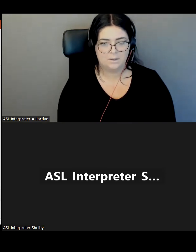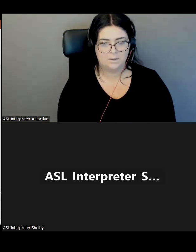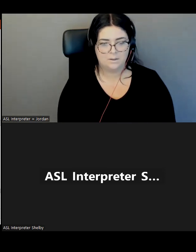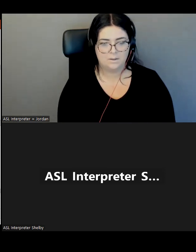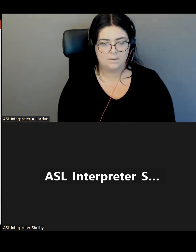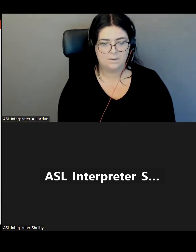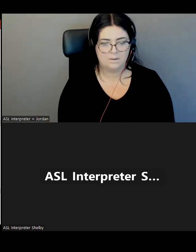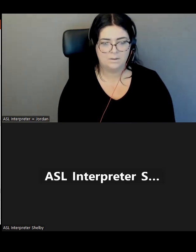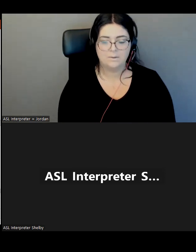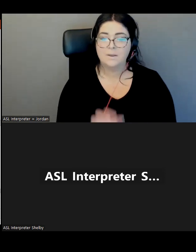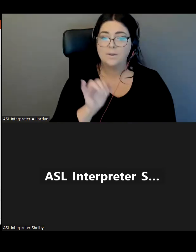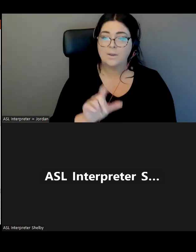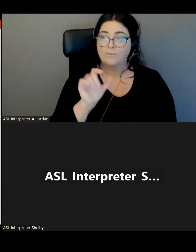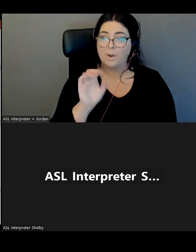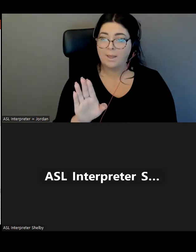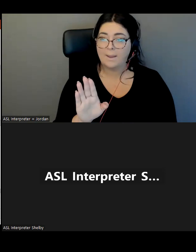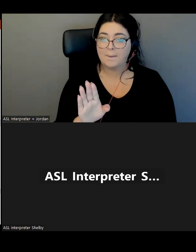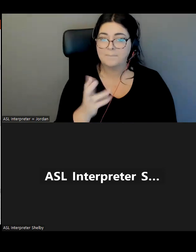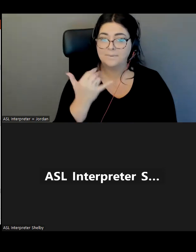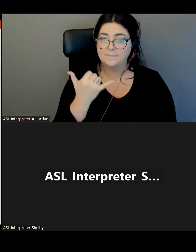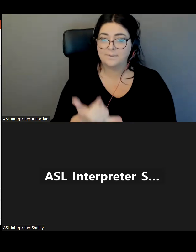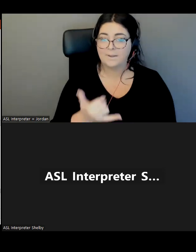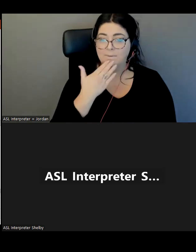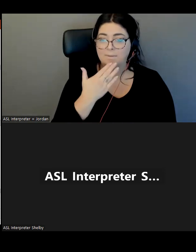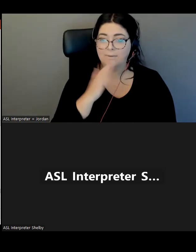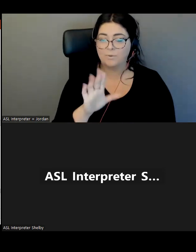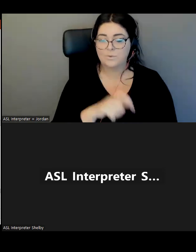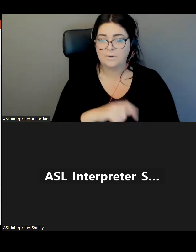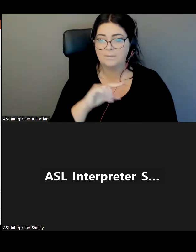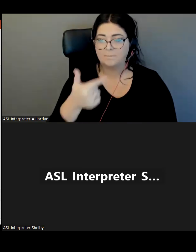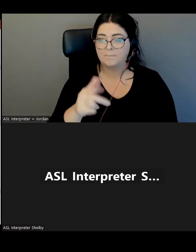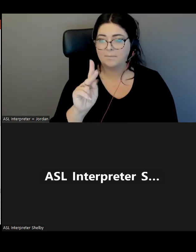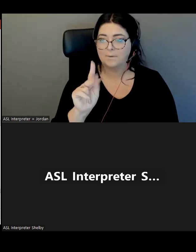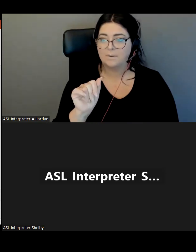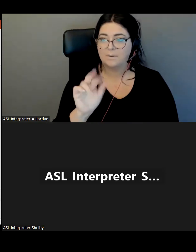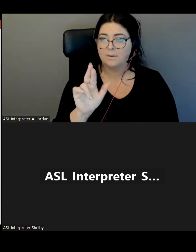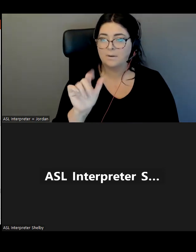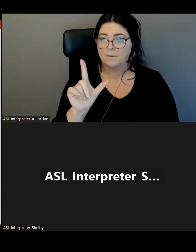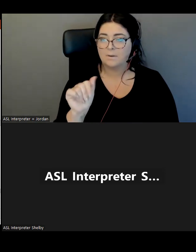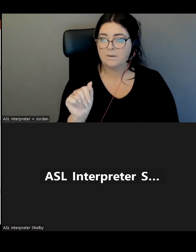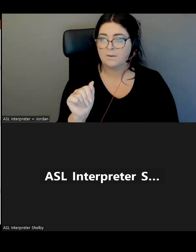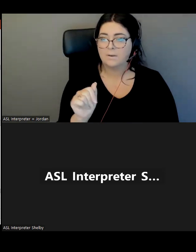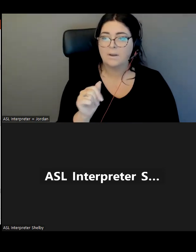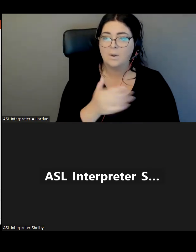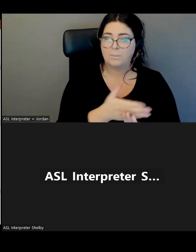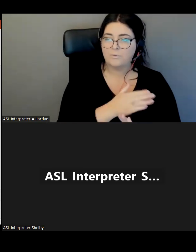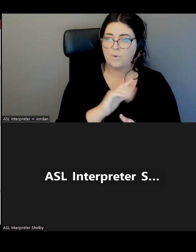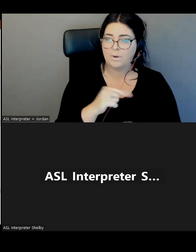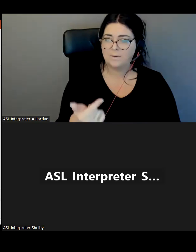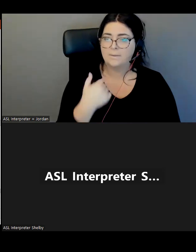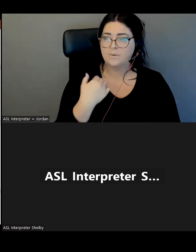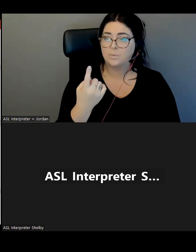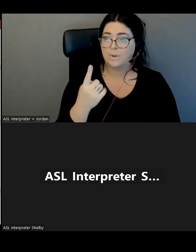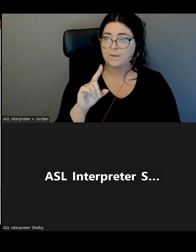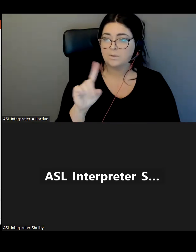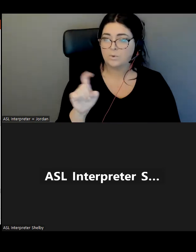and I thank you all for your time, and I am going to pass it over to Karla. Actually, before you pass that over to Karla, there is one question in the